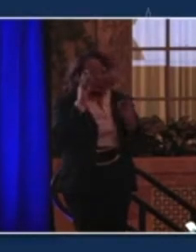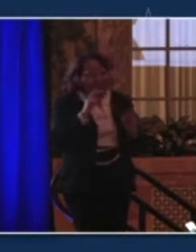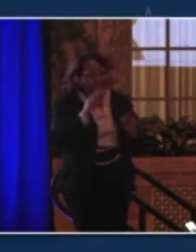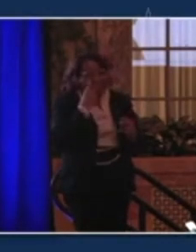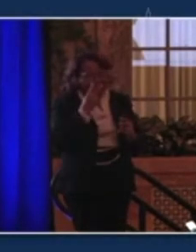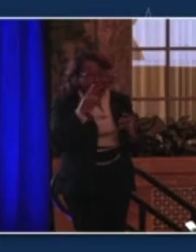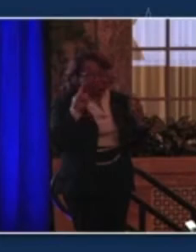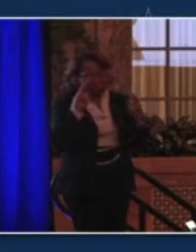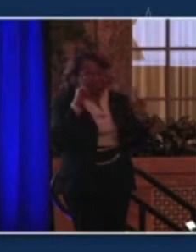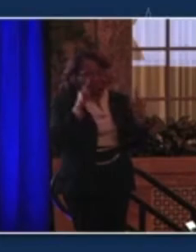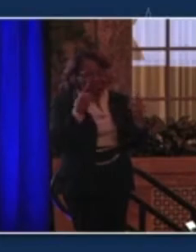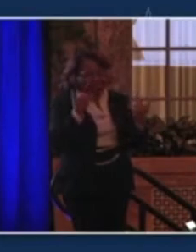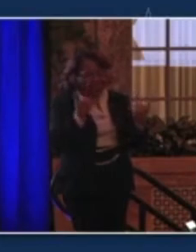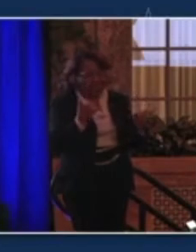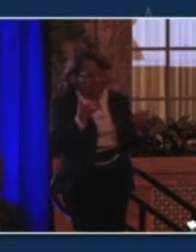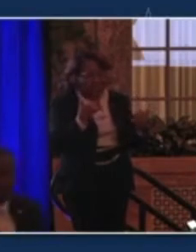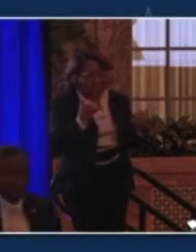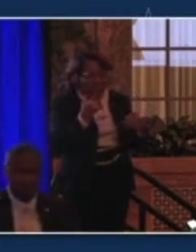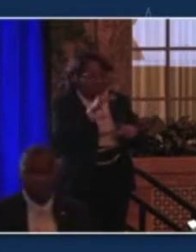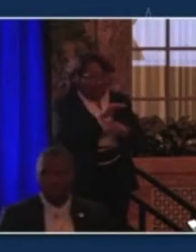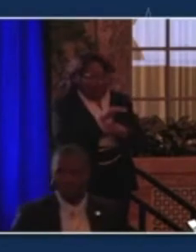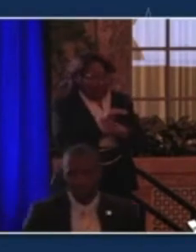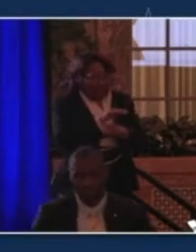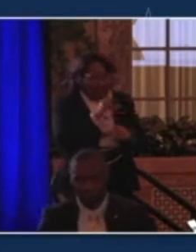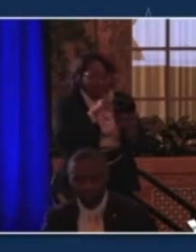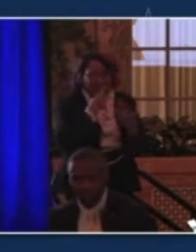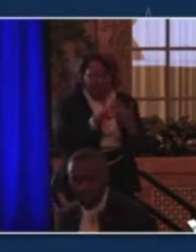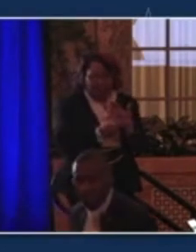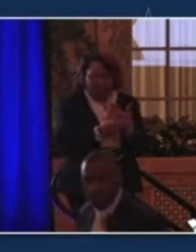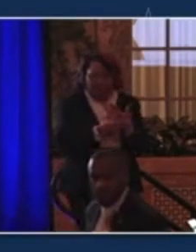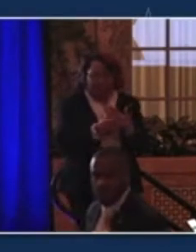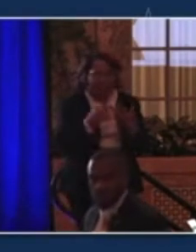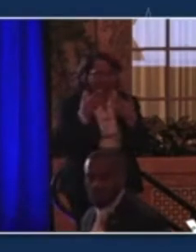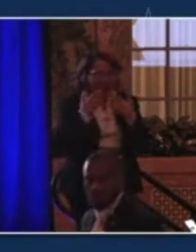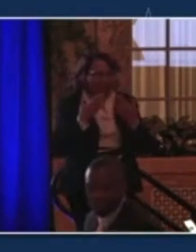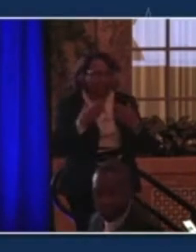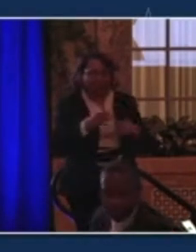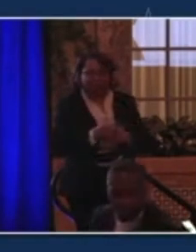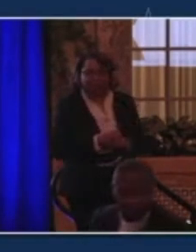this night's program. Thank you. We love it.